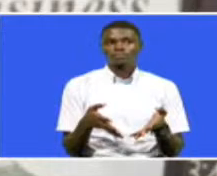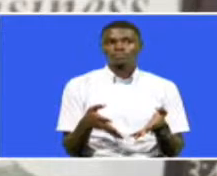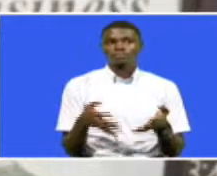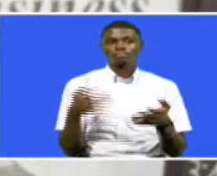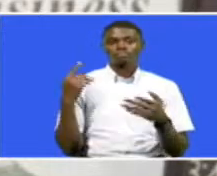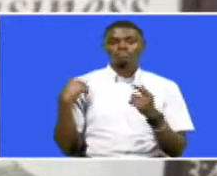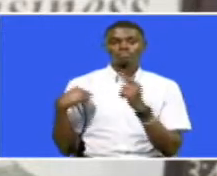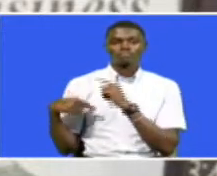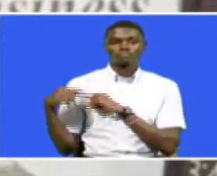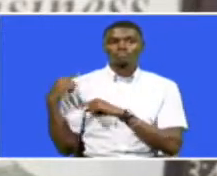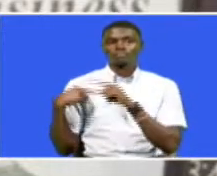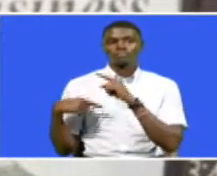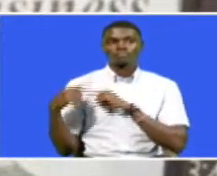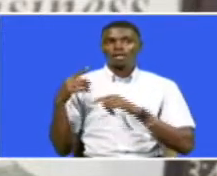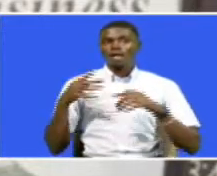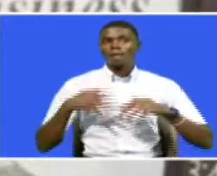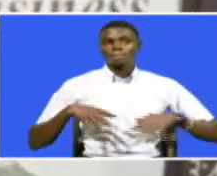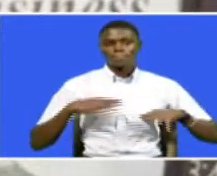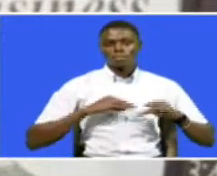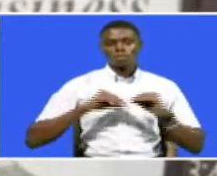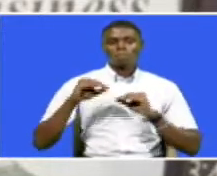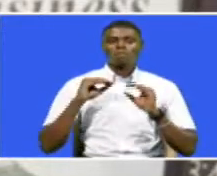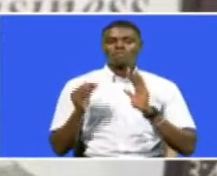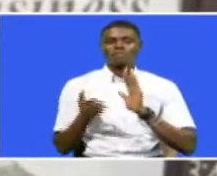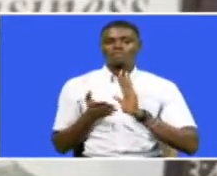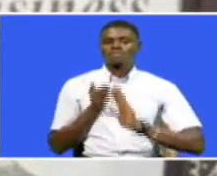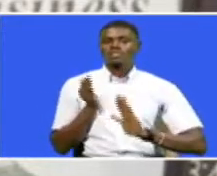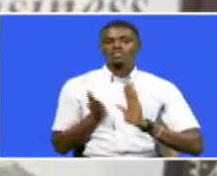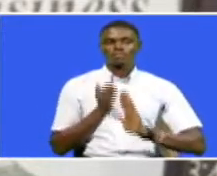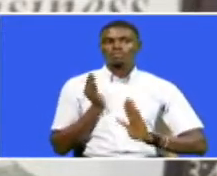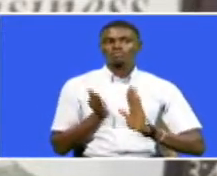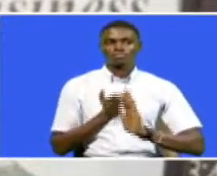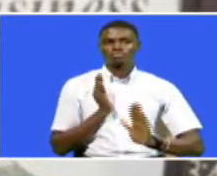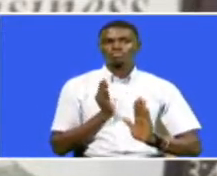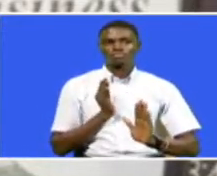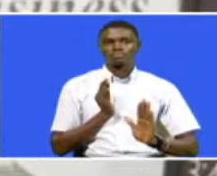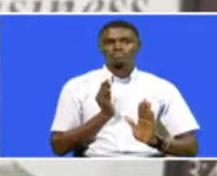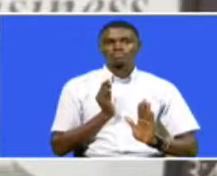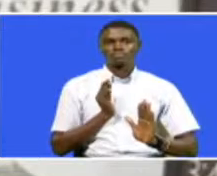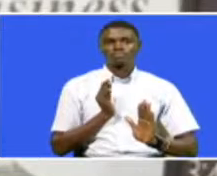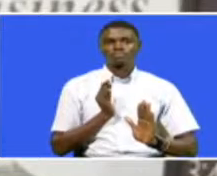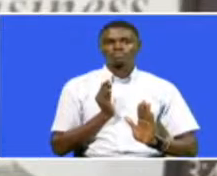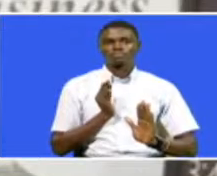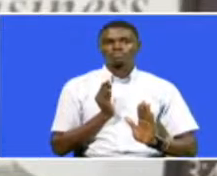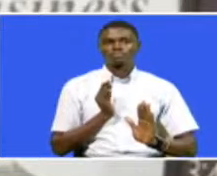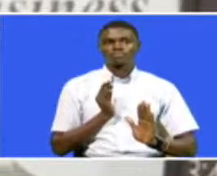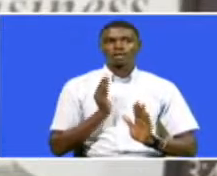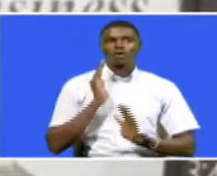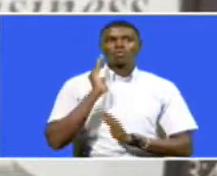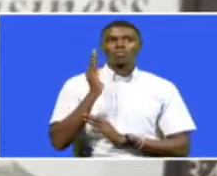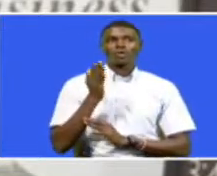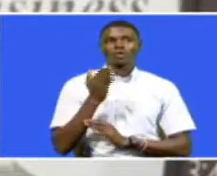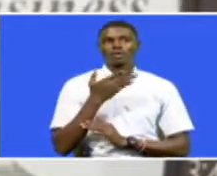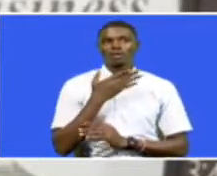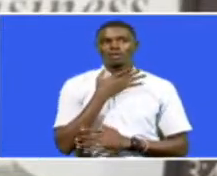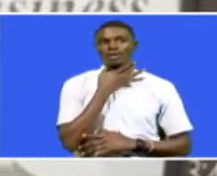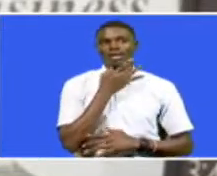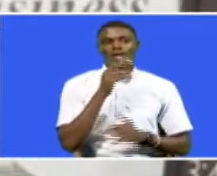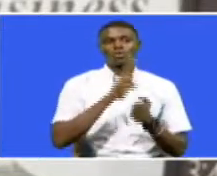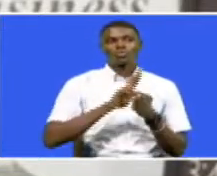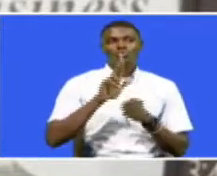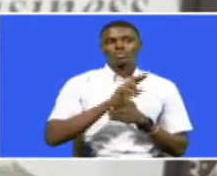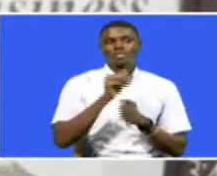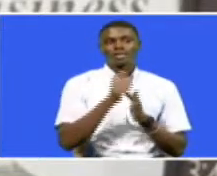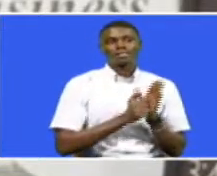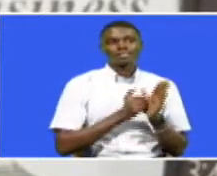the current generation are people who are moving very fast, and they would rather have SGR,